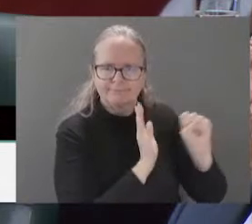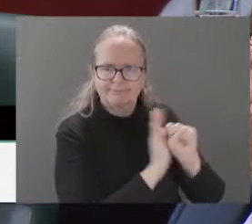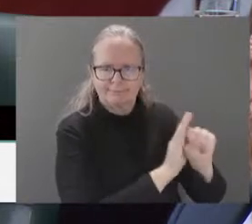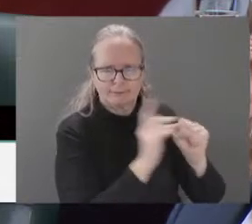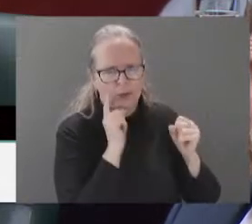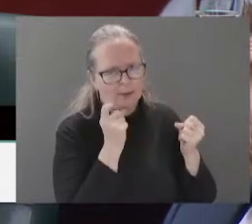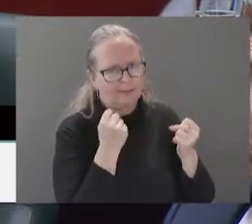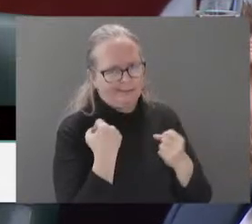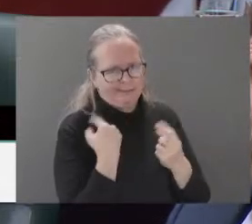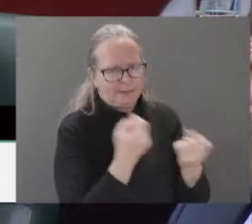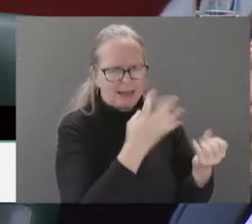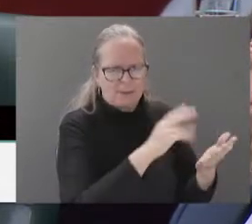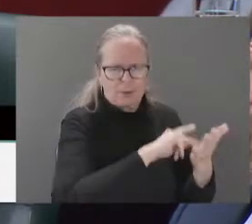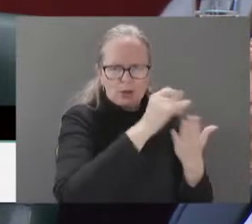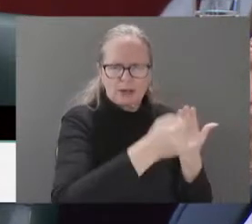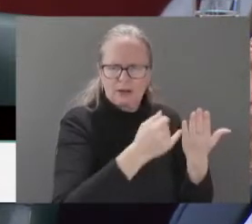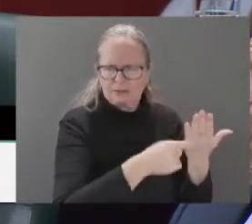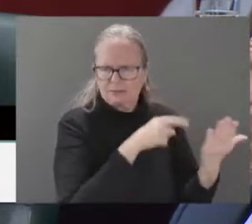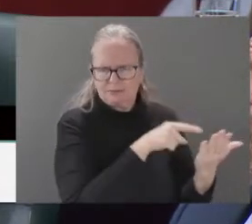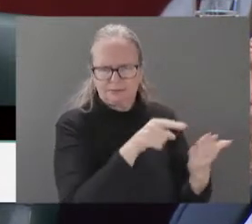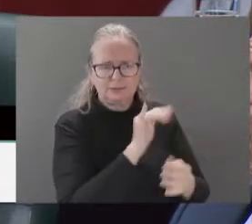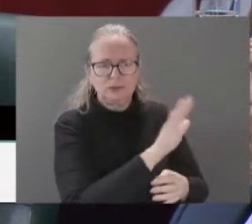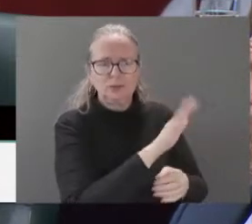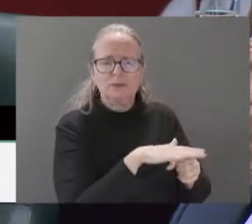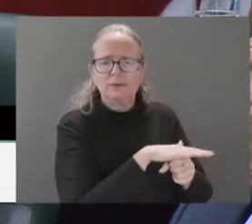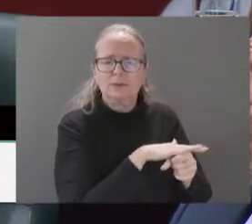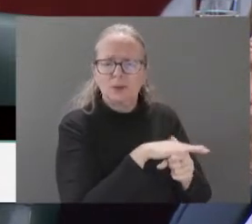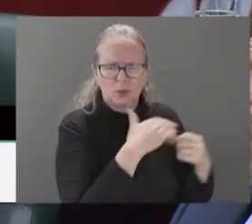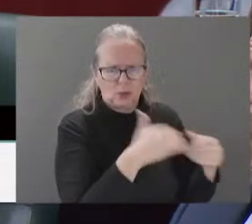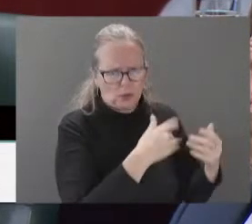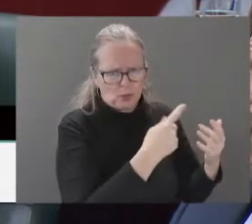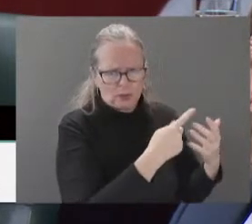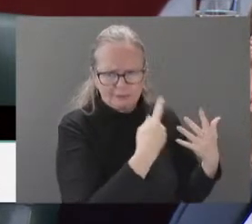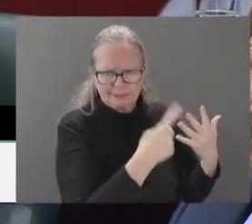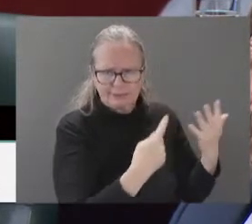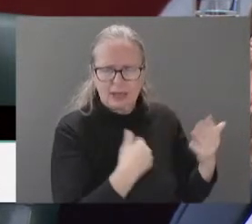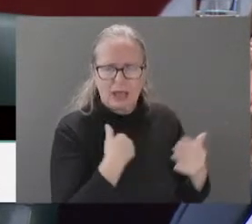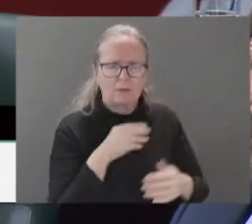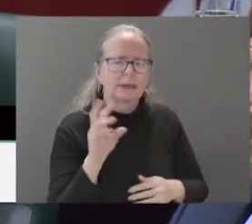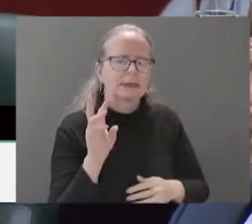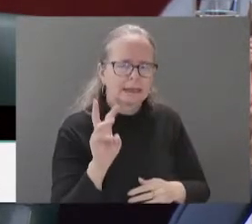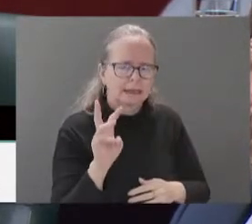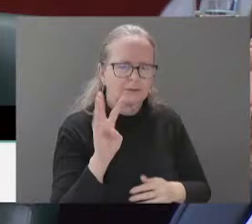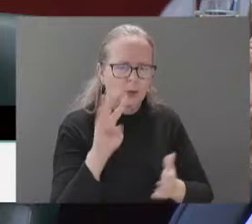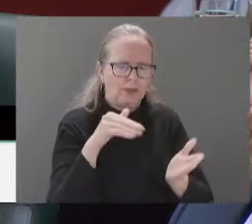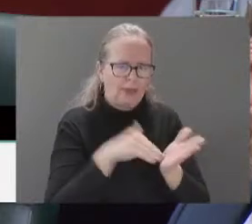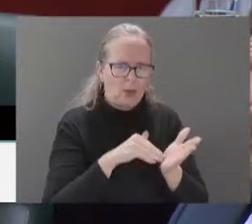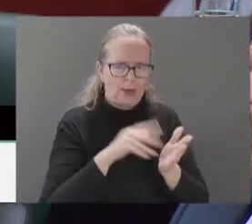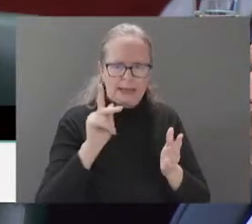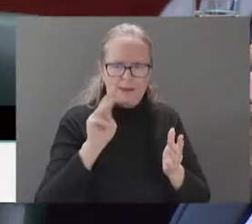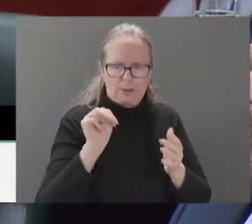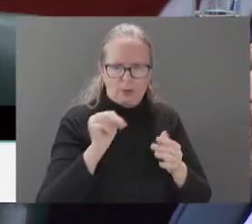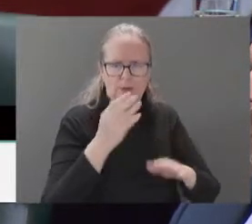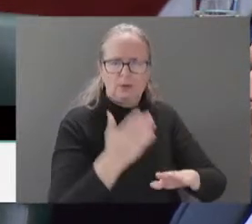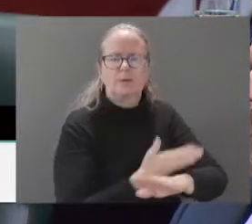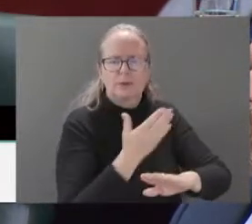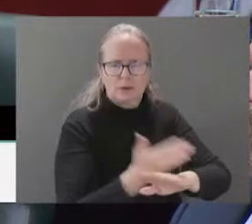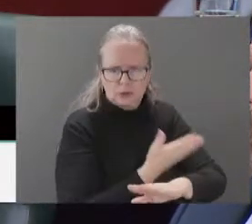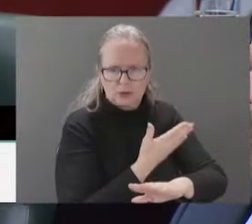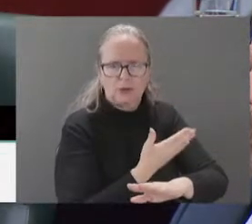Alberta has 64,000 Lane kilom nearly 5,000 bridges in a provincial Highway Network and budget 24 actually saw